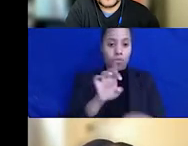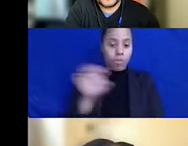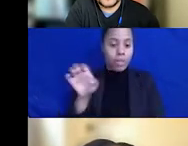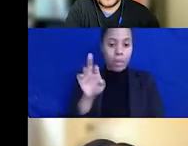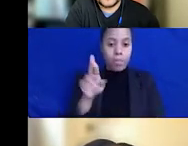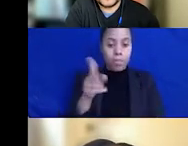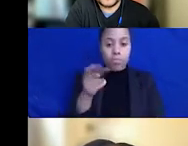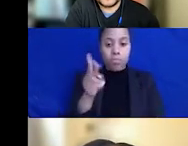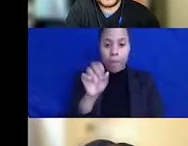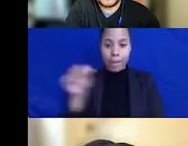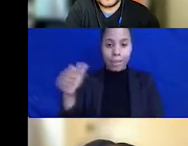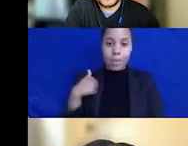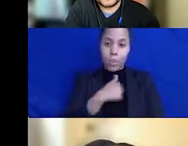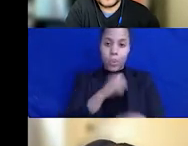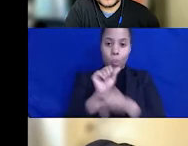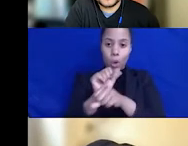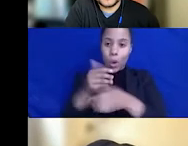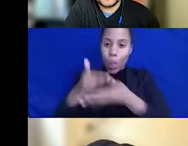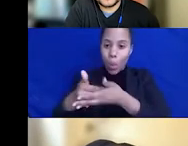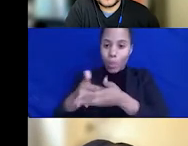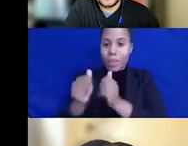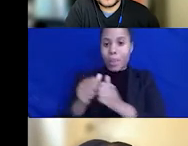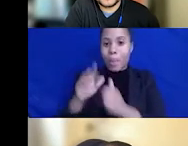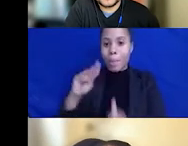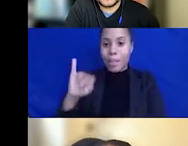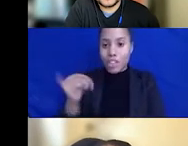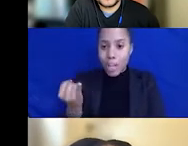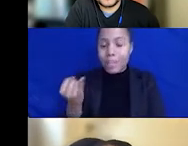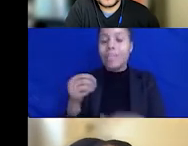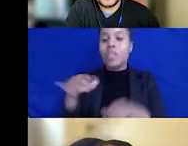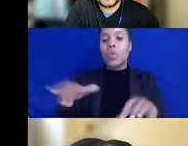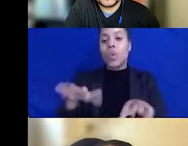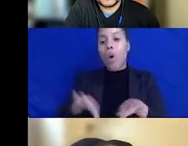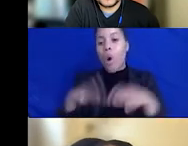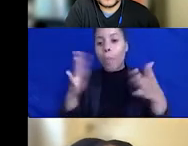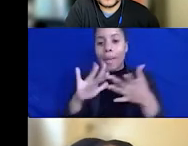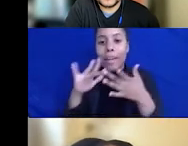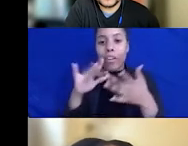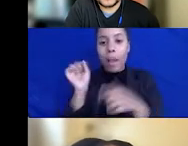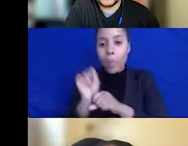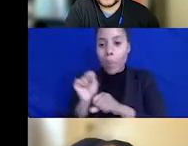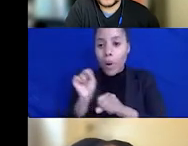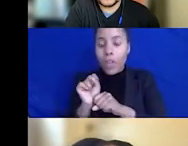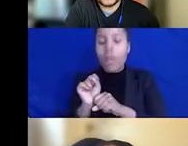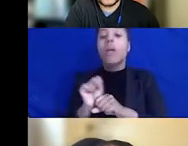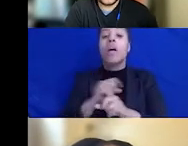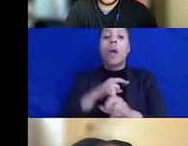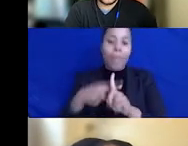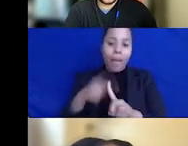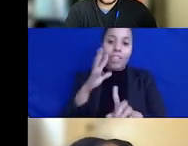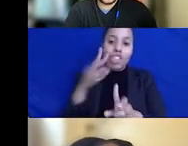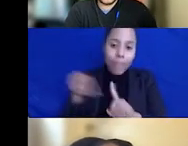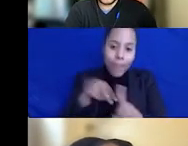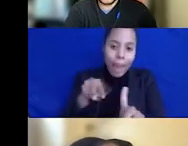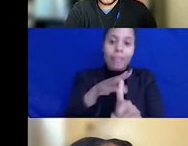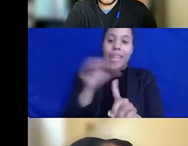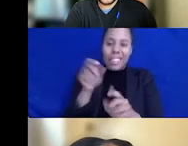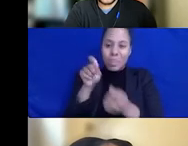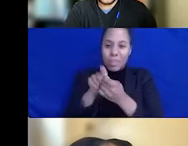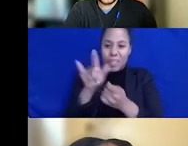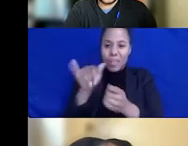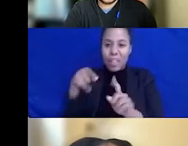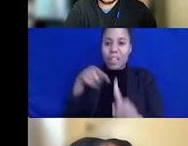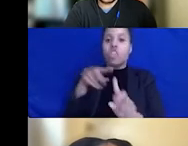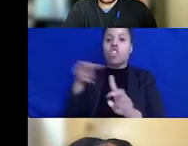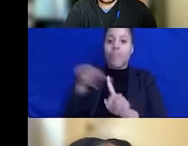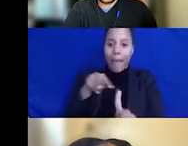Justice, definitely one of our closest partners, doing open internet work and surveillance, and specifically surveillance of communities